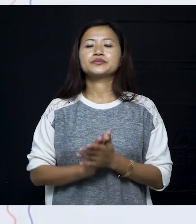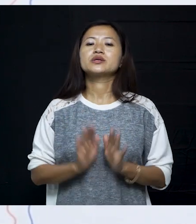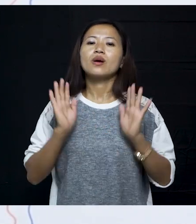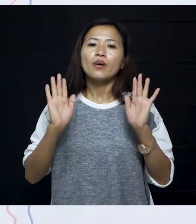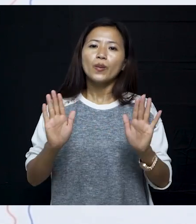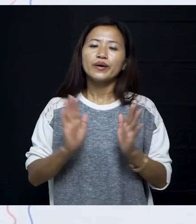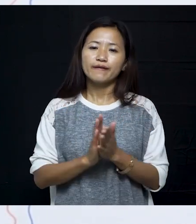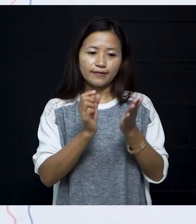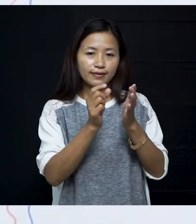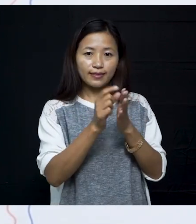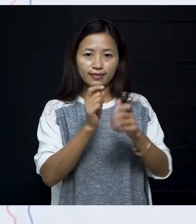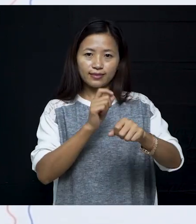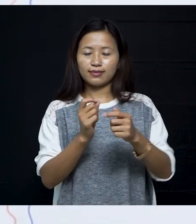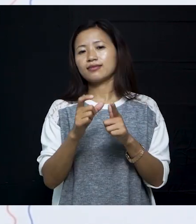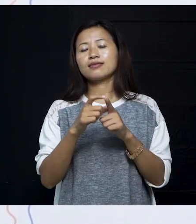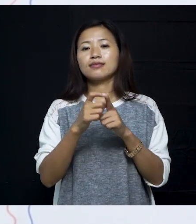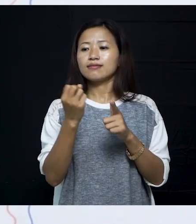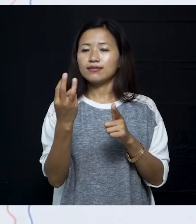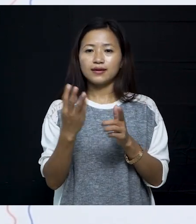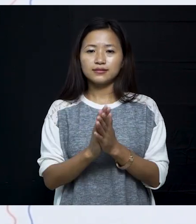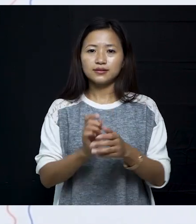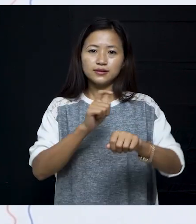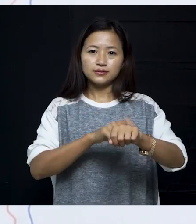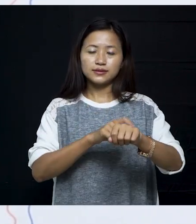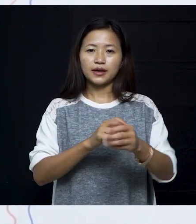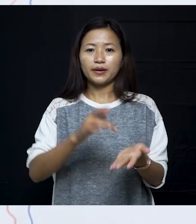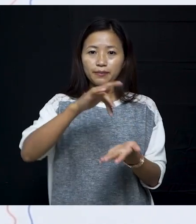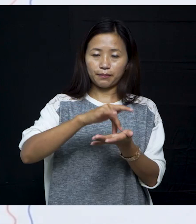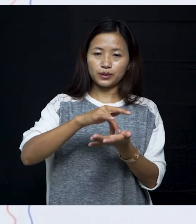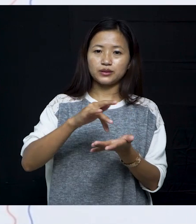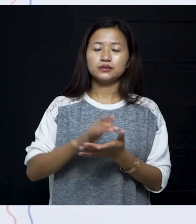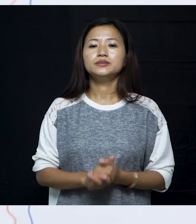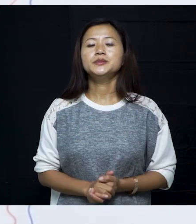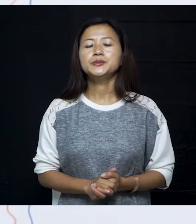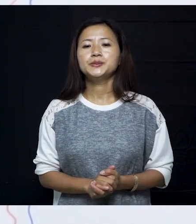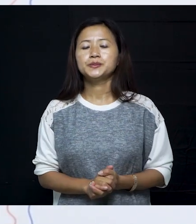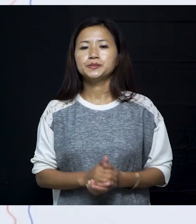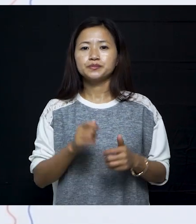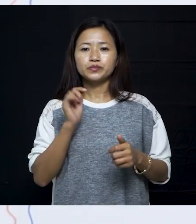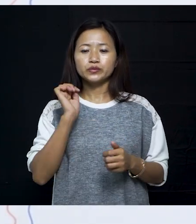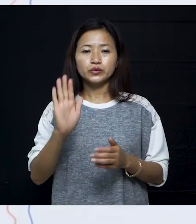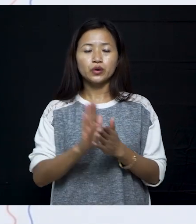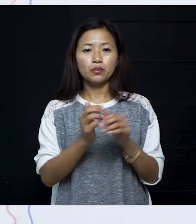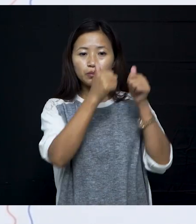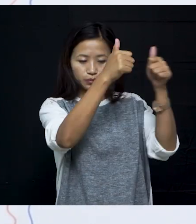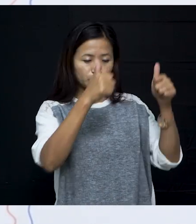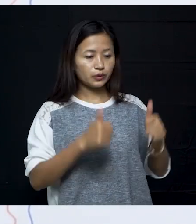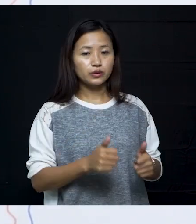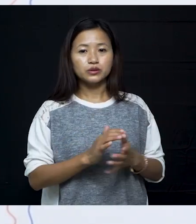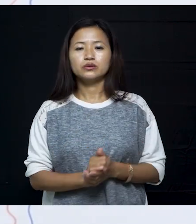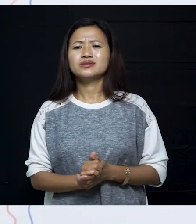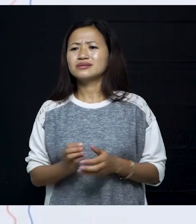have date, time, venue. So without this, your poster, if you are depending